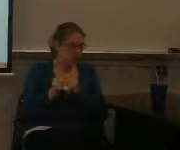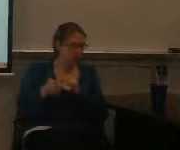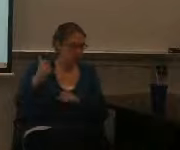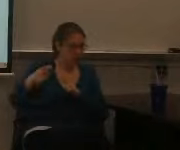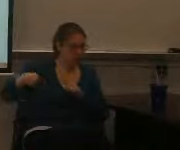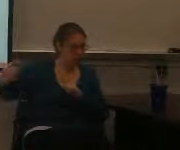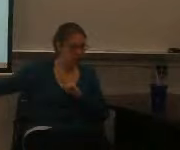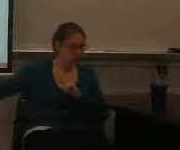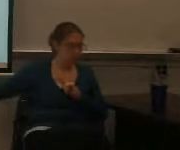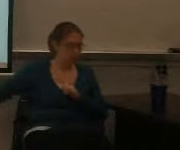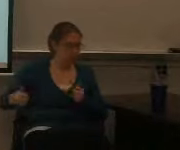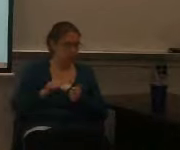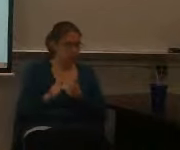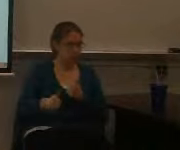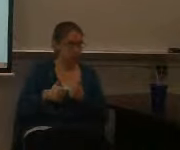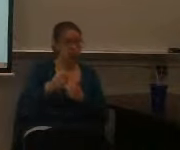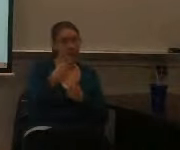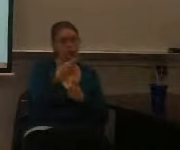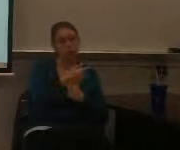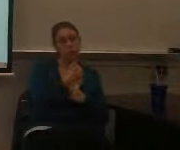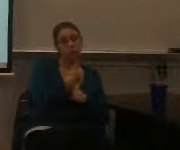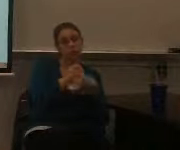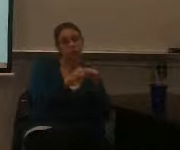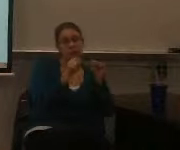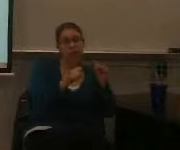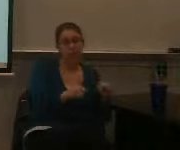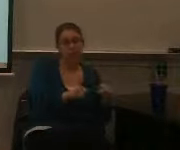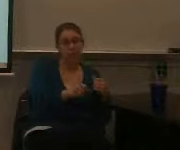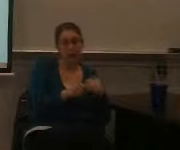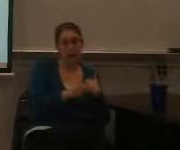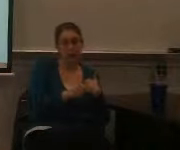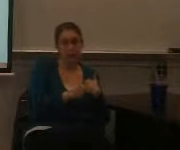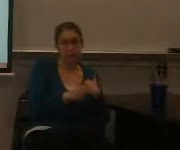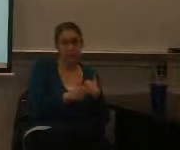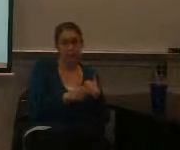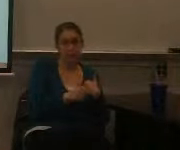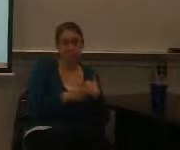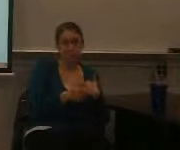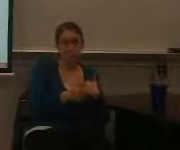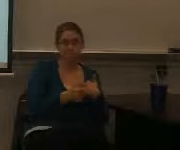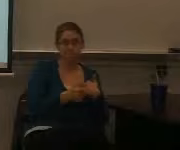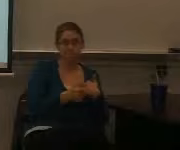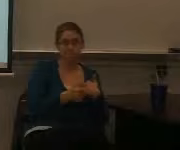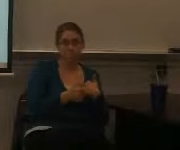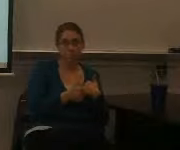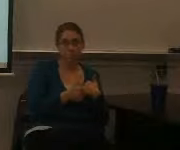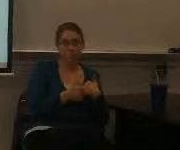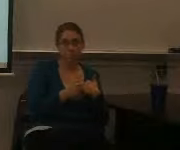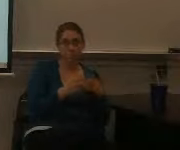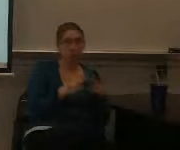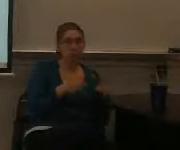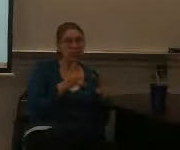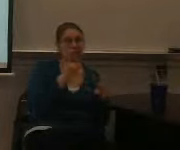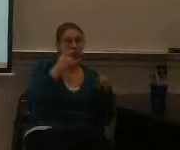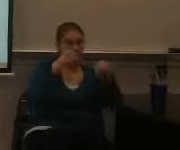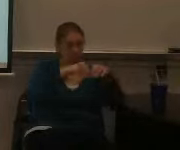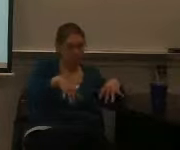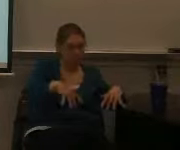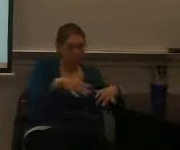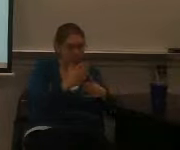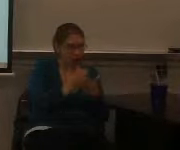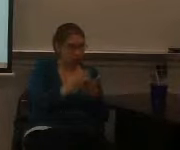down. Let's say you have a system that has heavily lighted